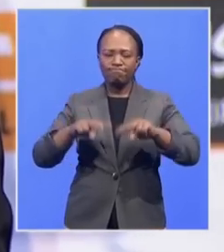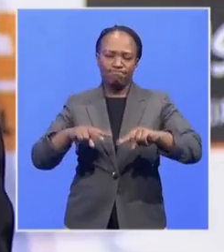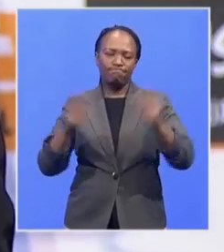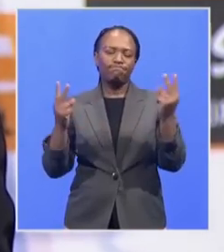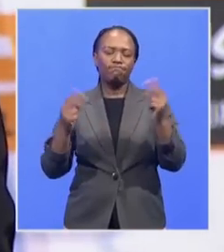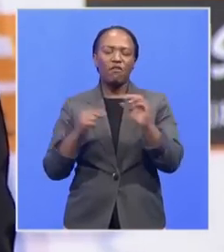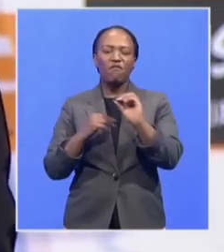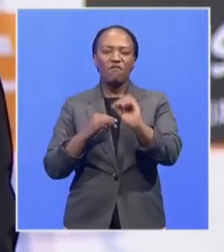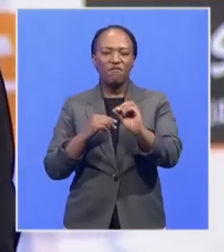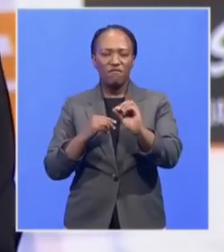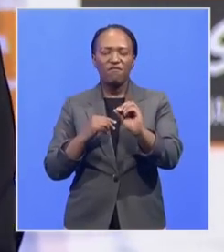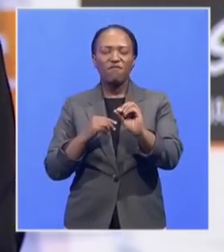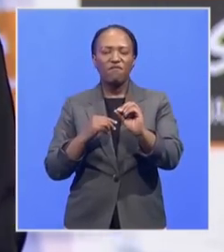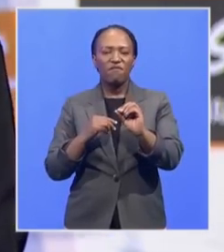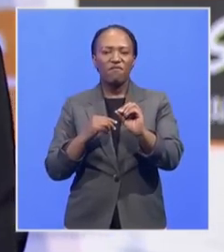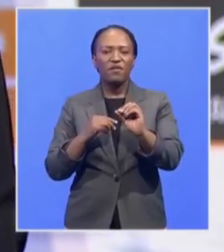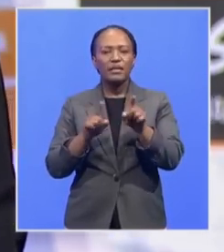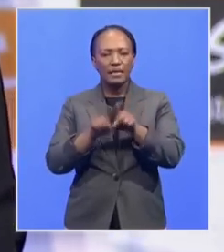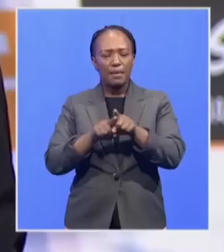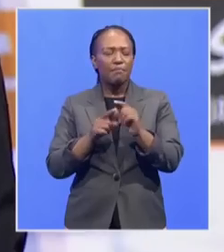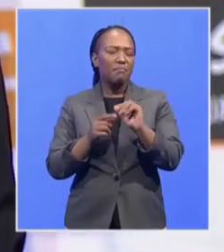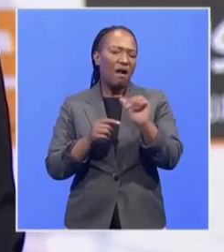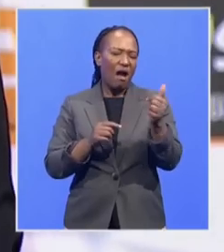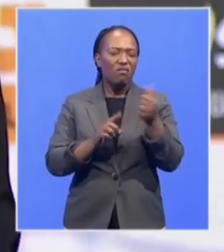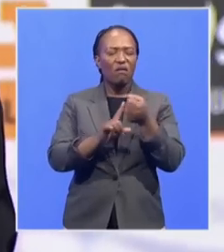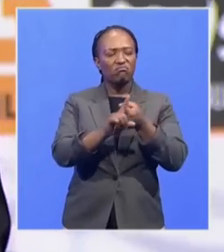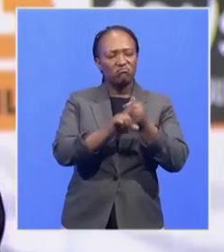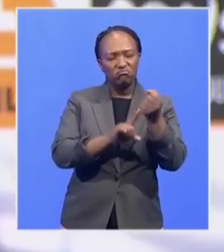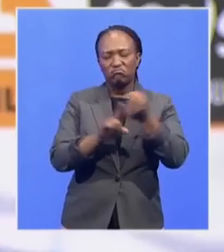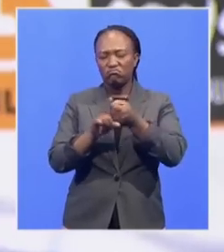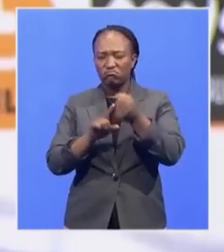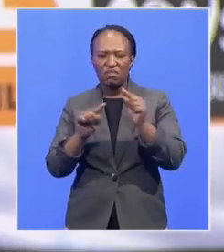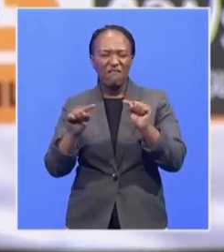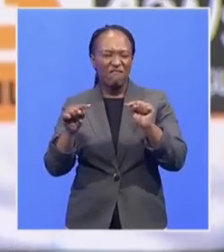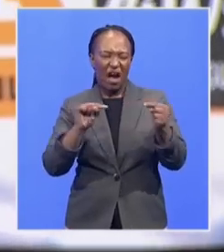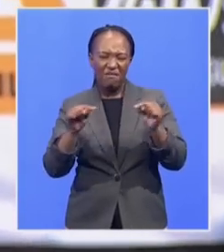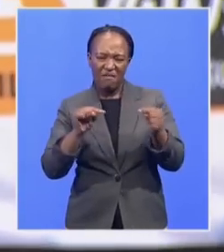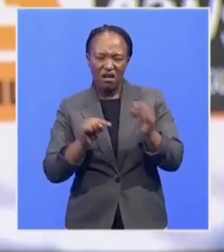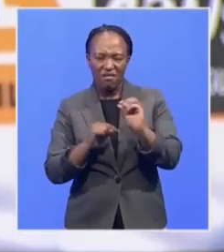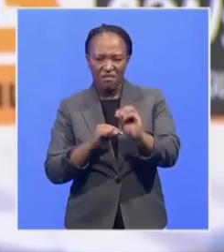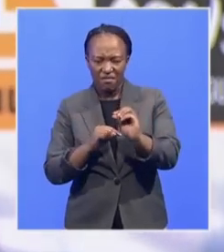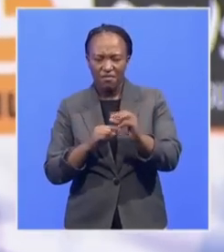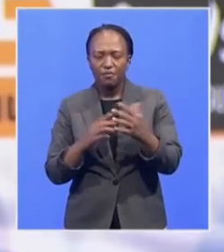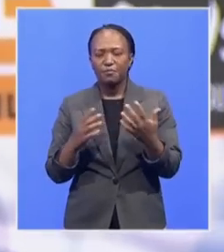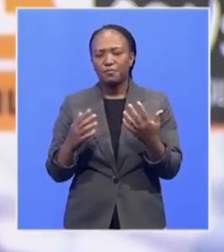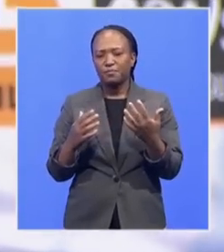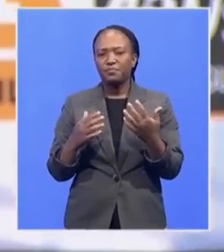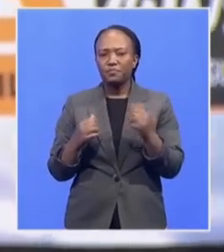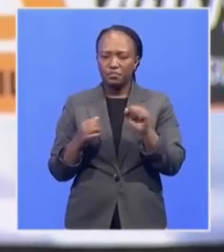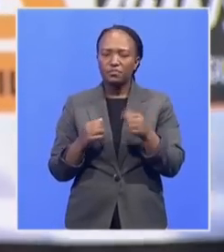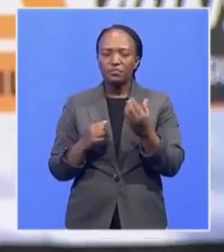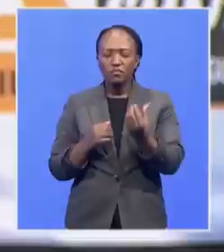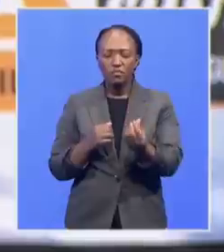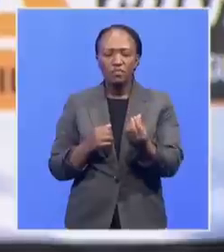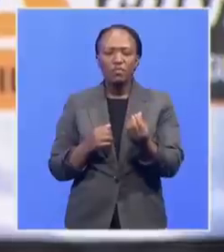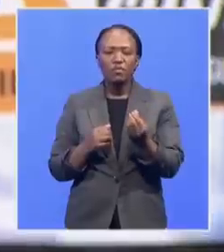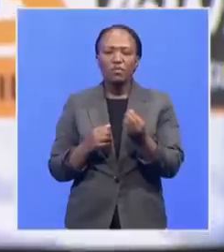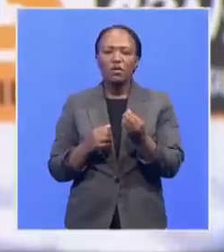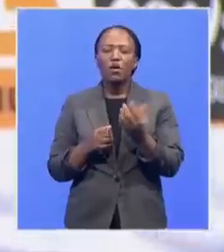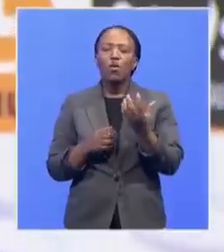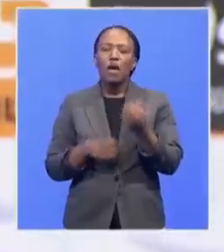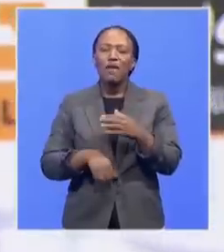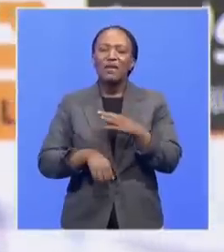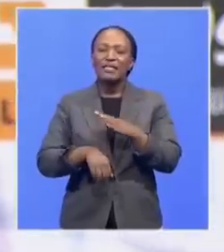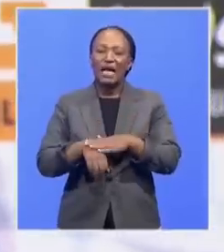are fights that we have. There are seasons of plenty, but there are